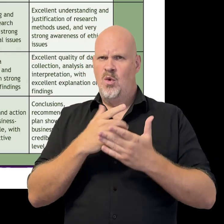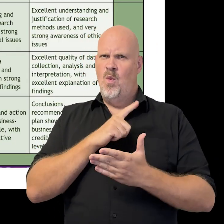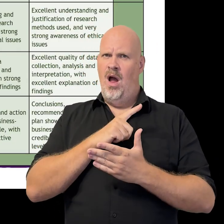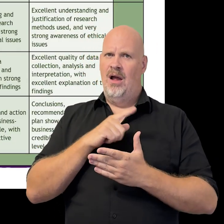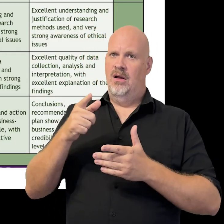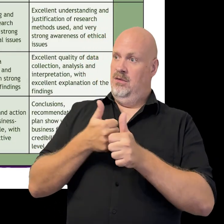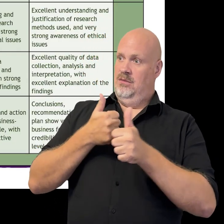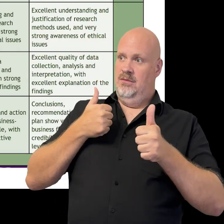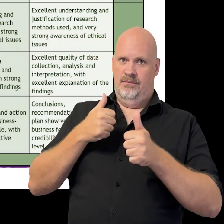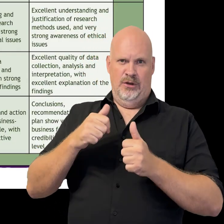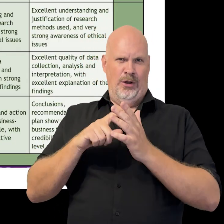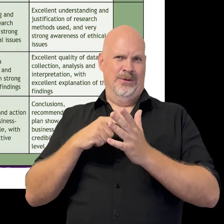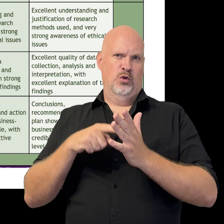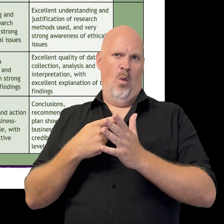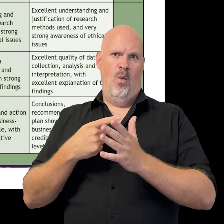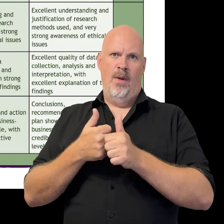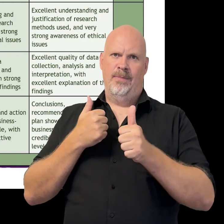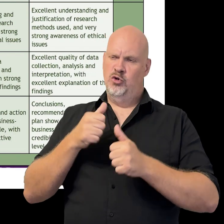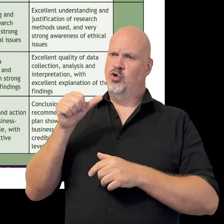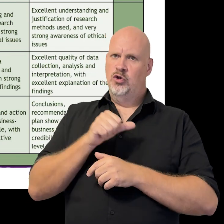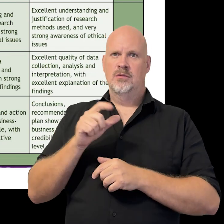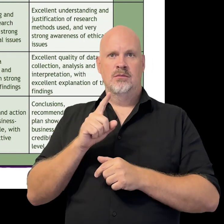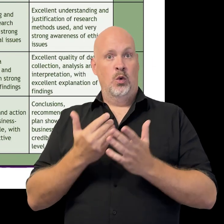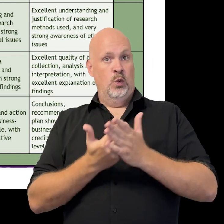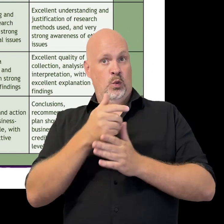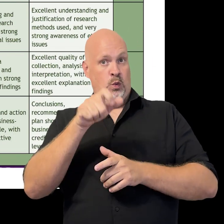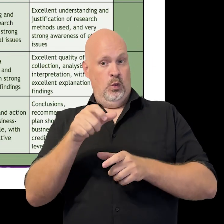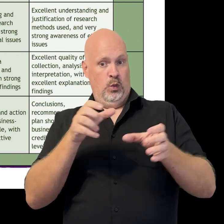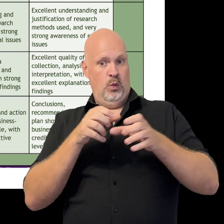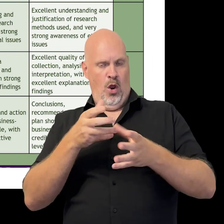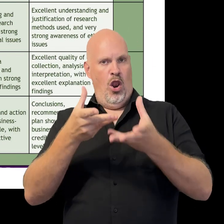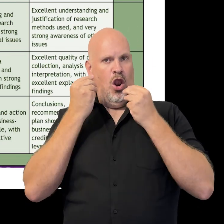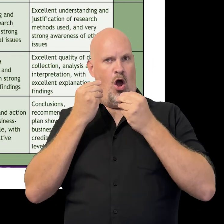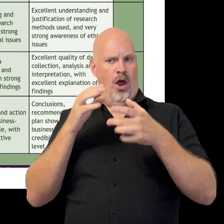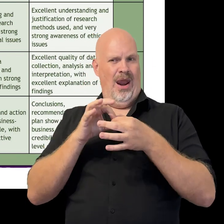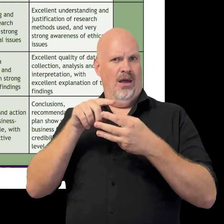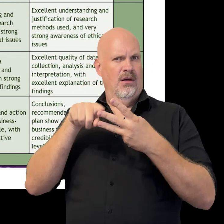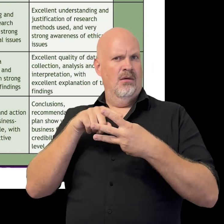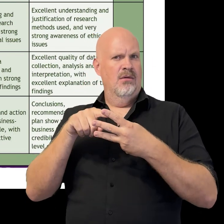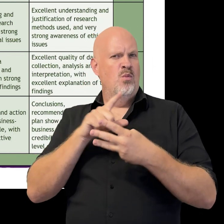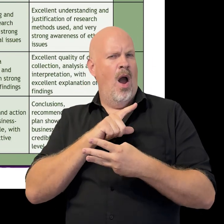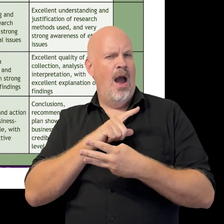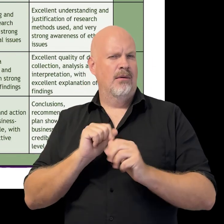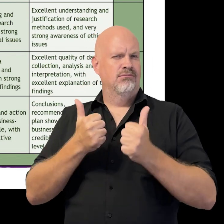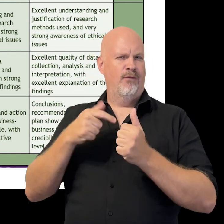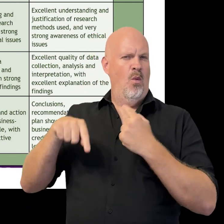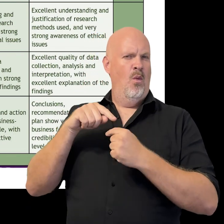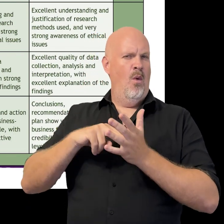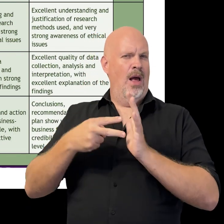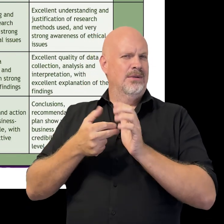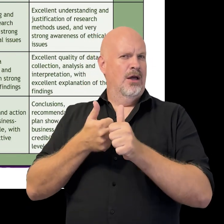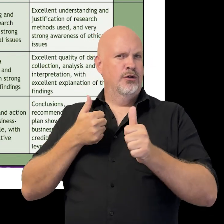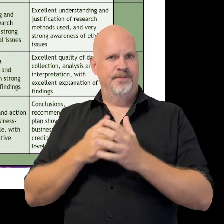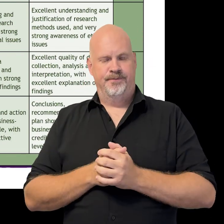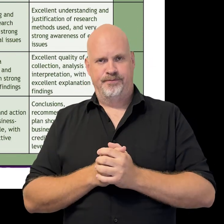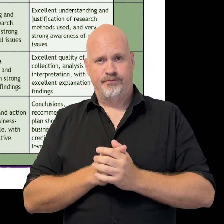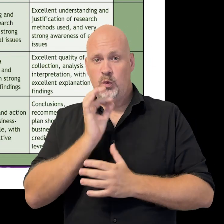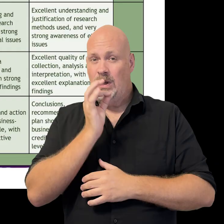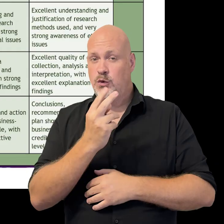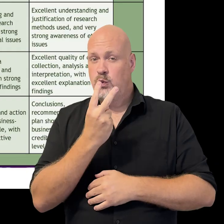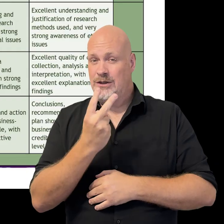terms of reference and the literature review and the research questions, and then it goes talking about your research methods and the extent